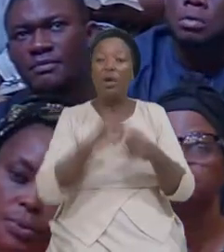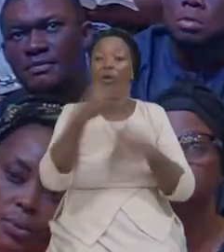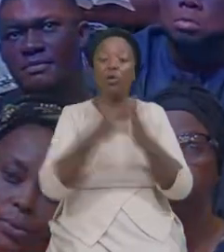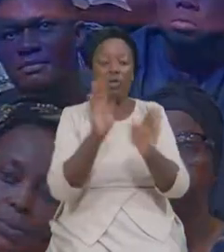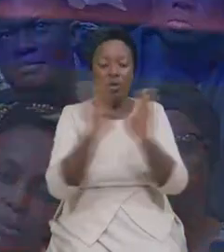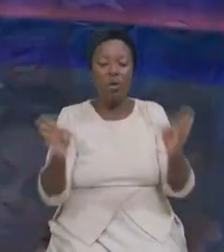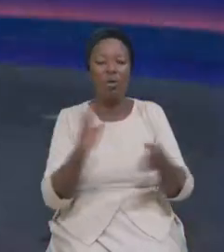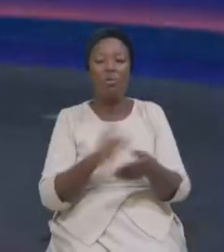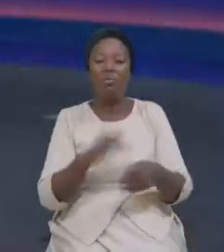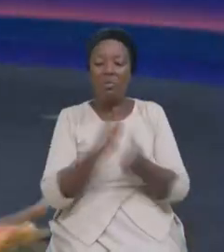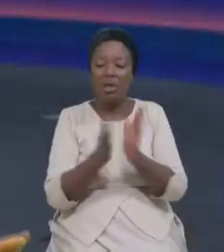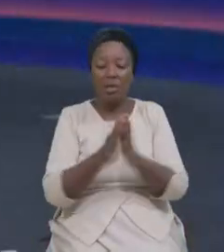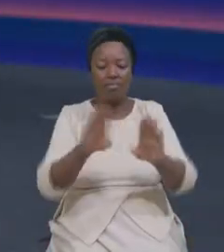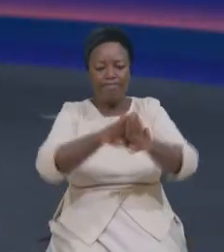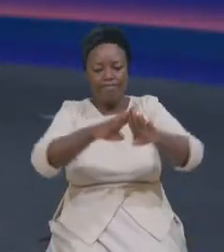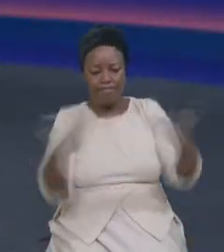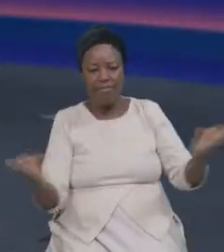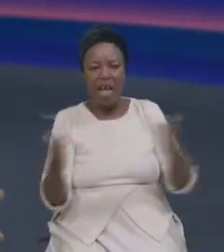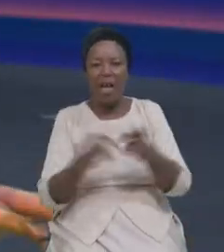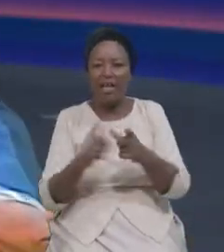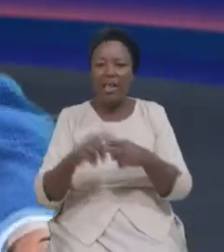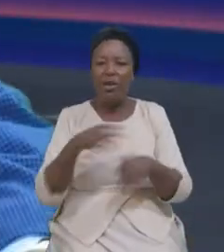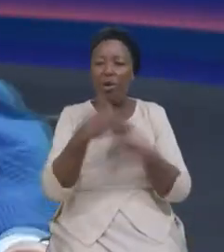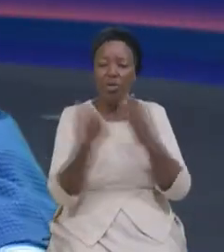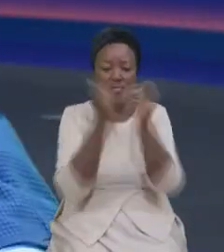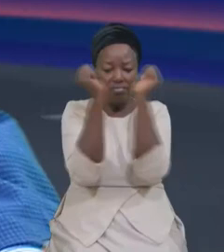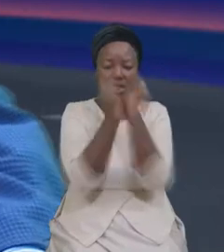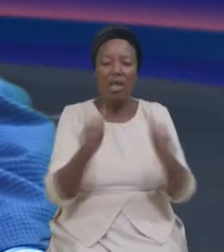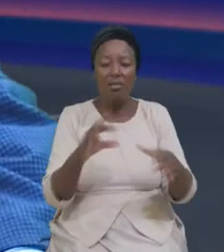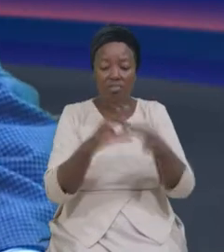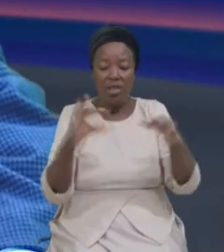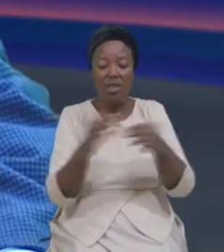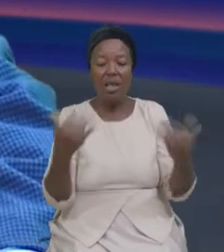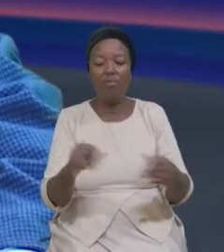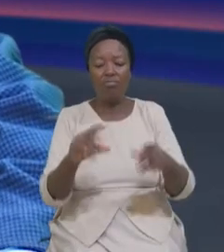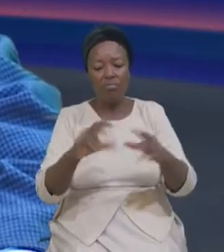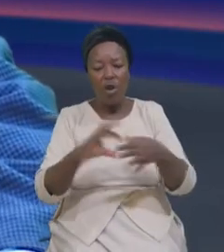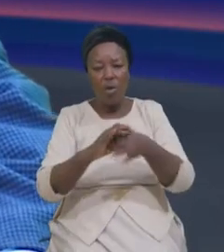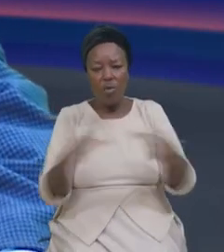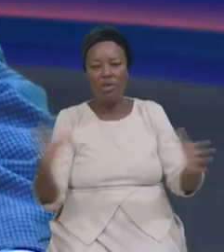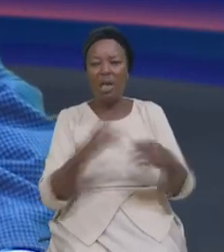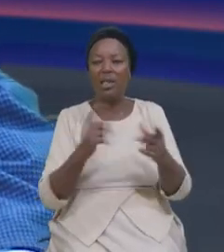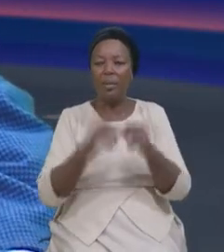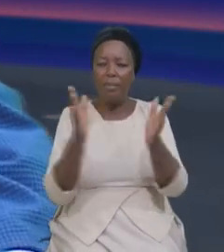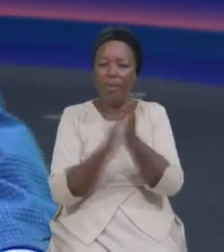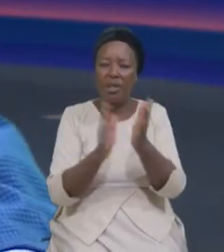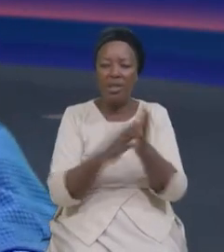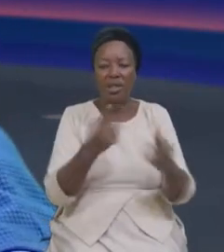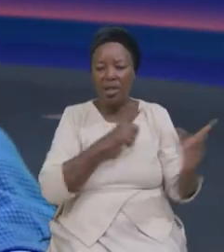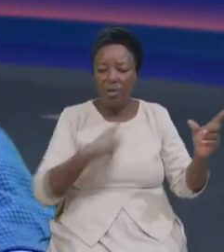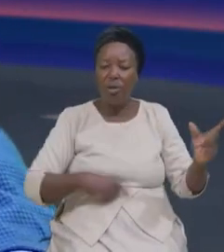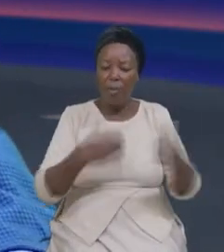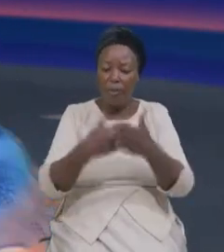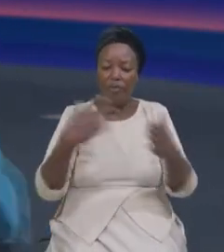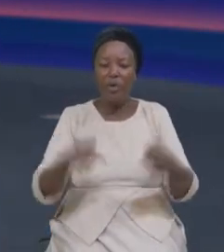and their shackles and their chains, everything totally loose. They praised the Lord before the